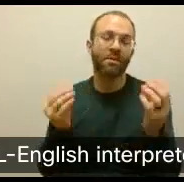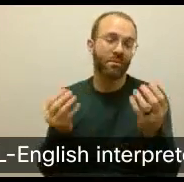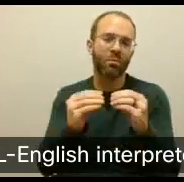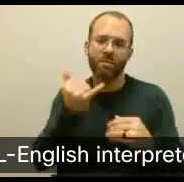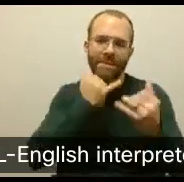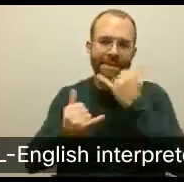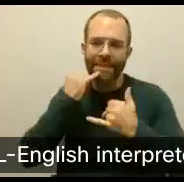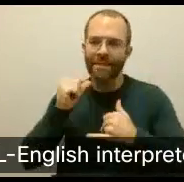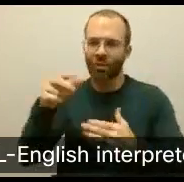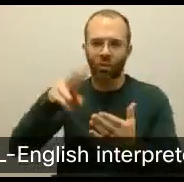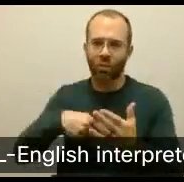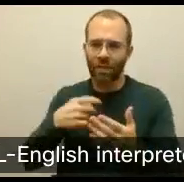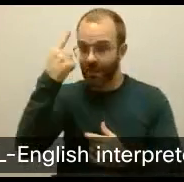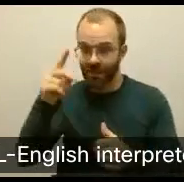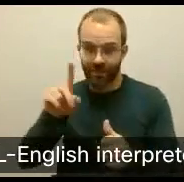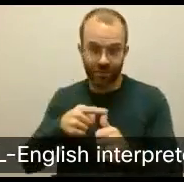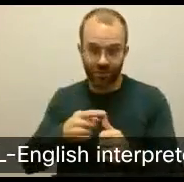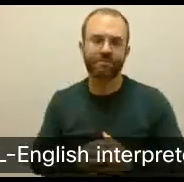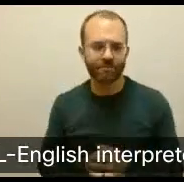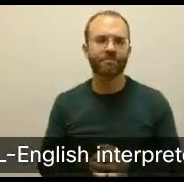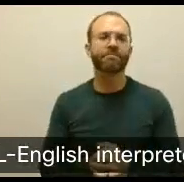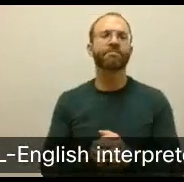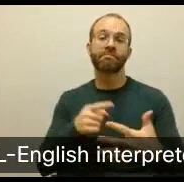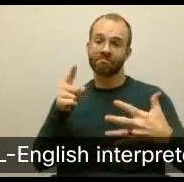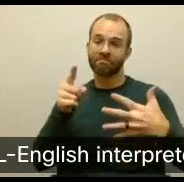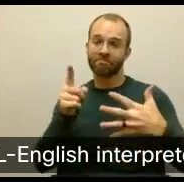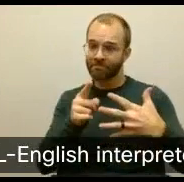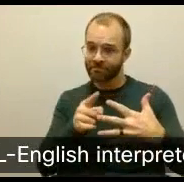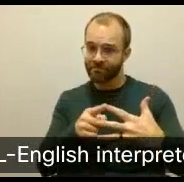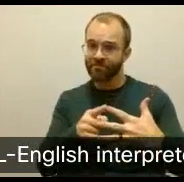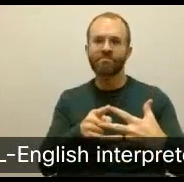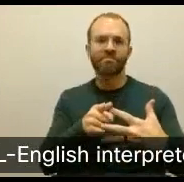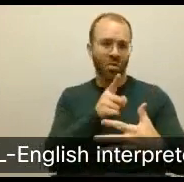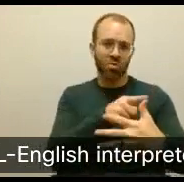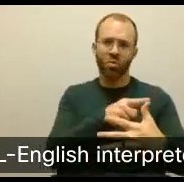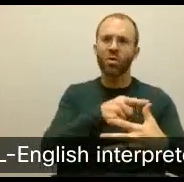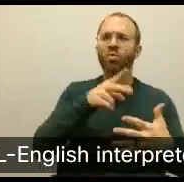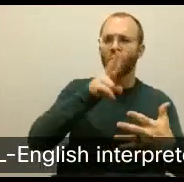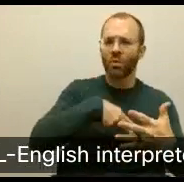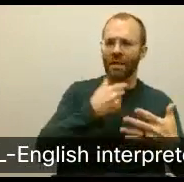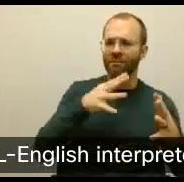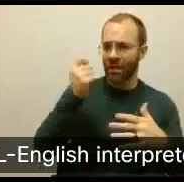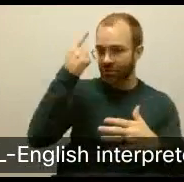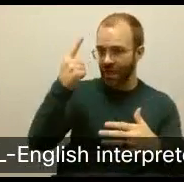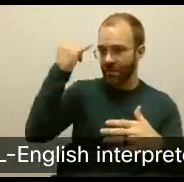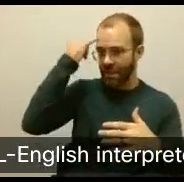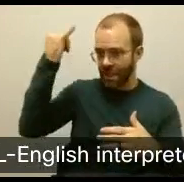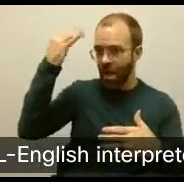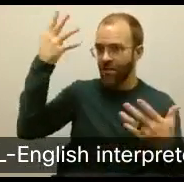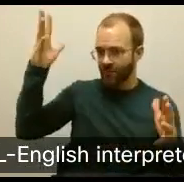The next thing I would suggest when paraphrasing, once you've read it and you've understood what the main idea is to take